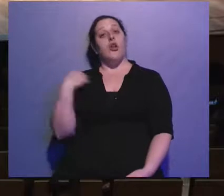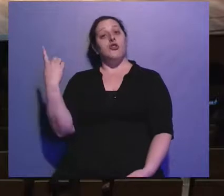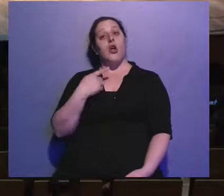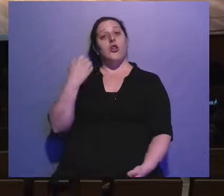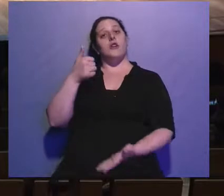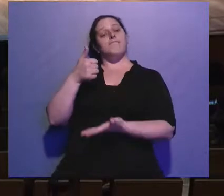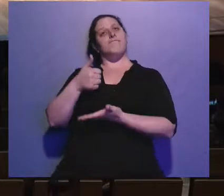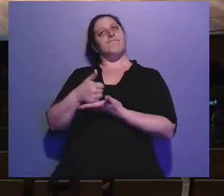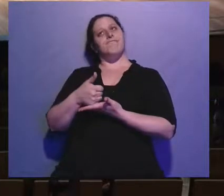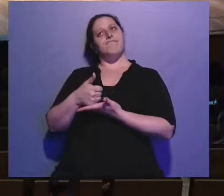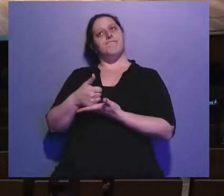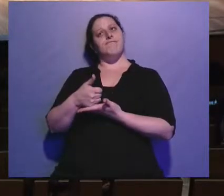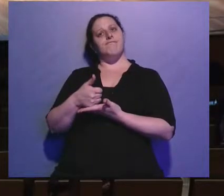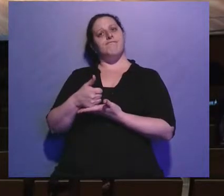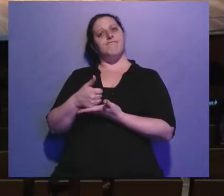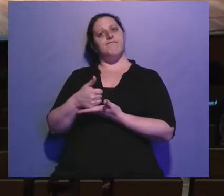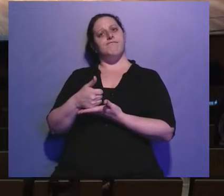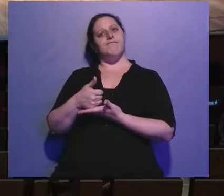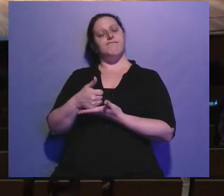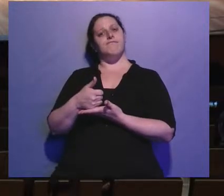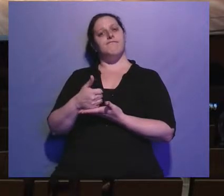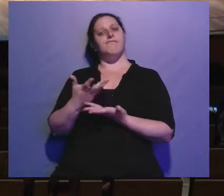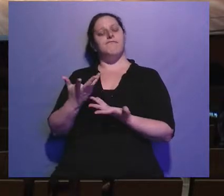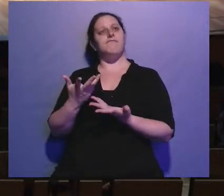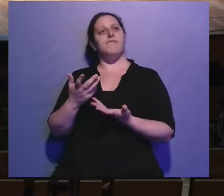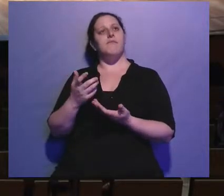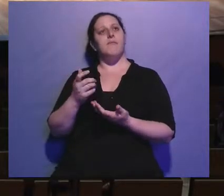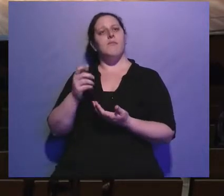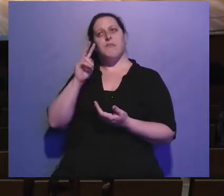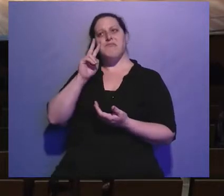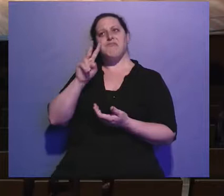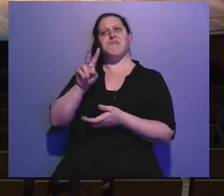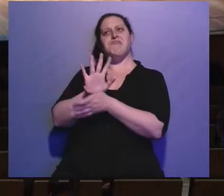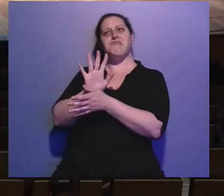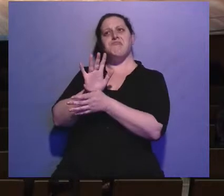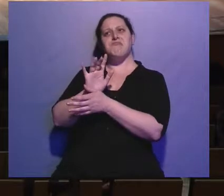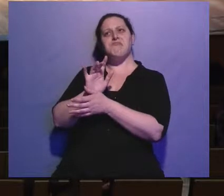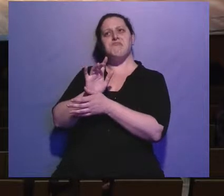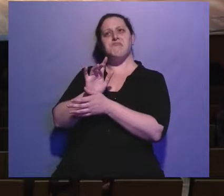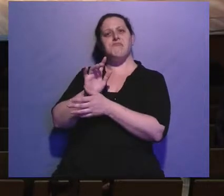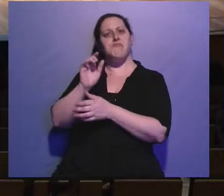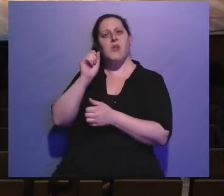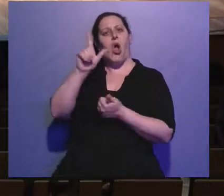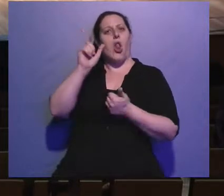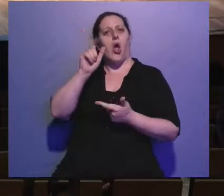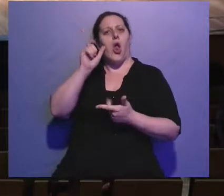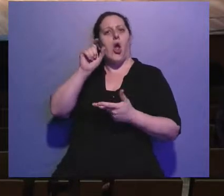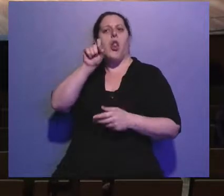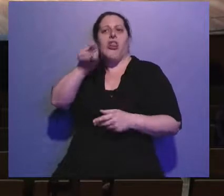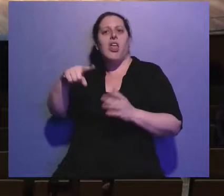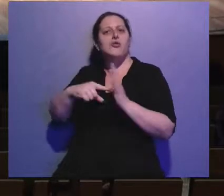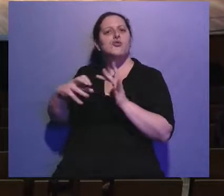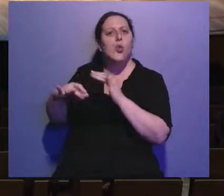The successes so far have been, both in cities in the United States and in many of the governments present here, have been